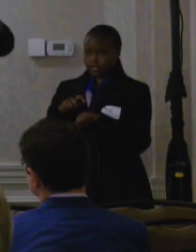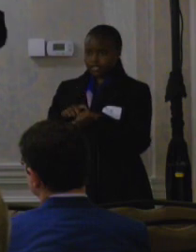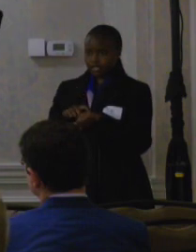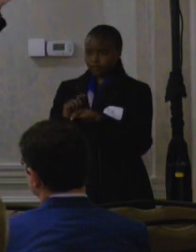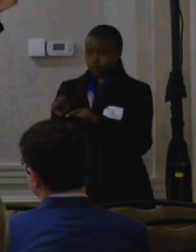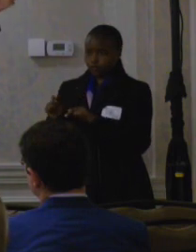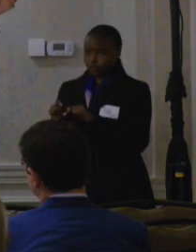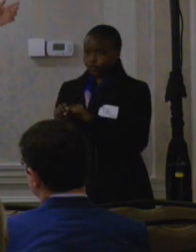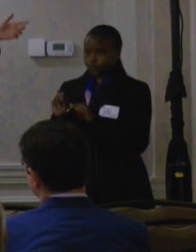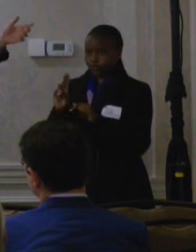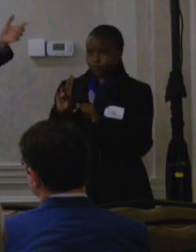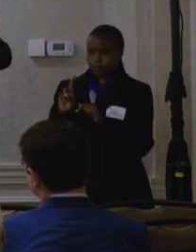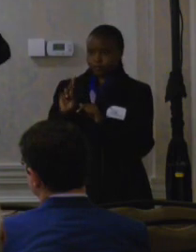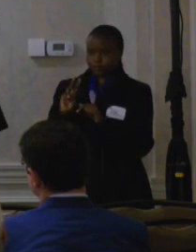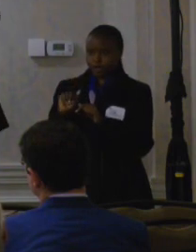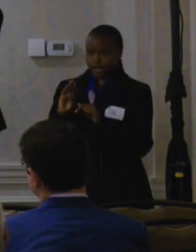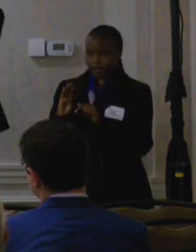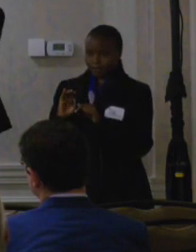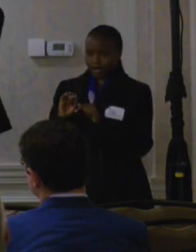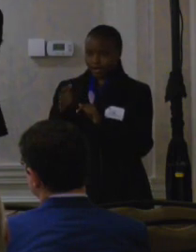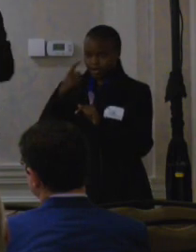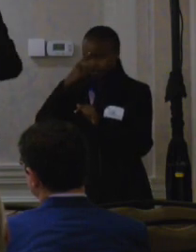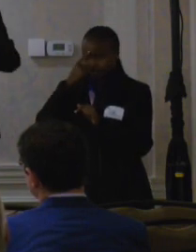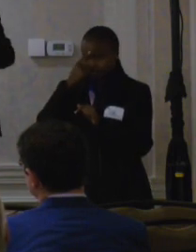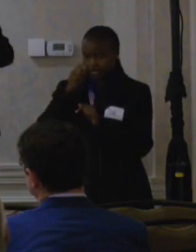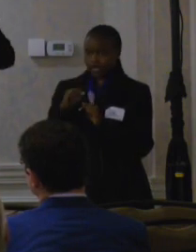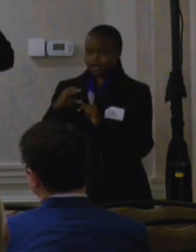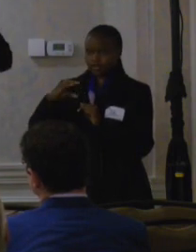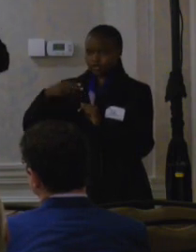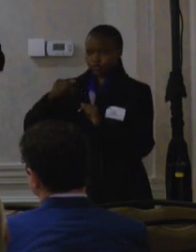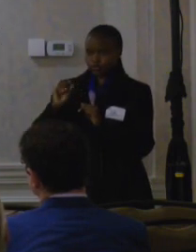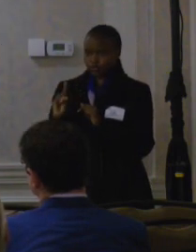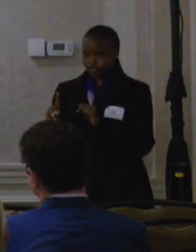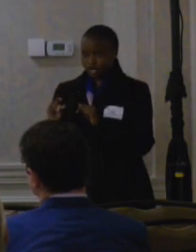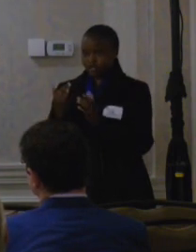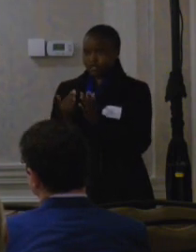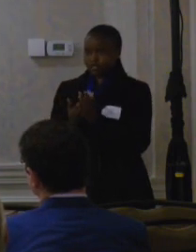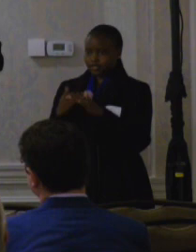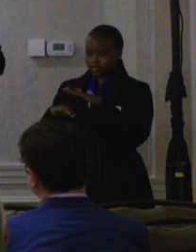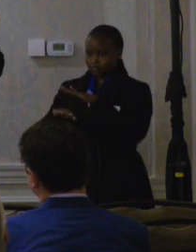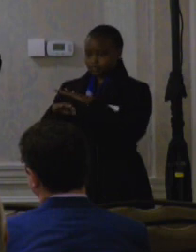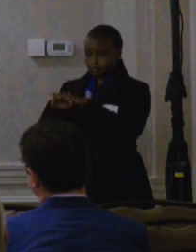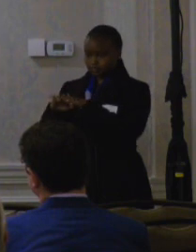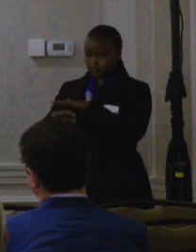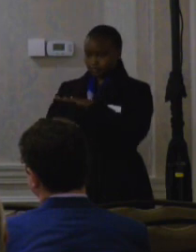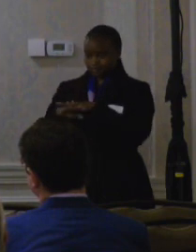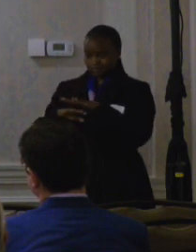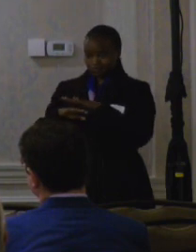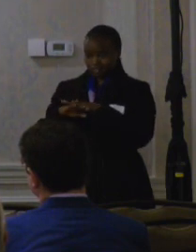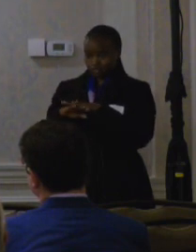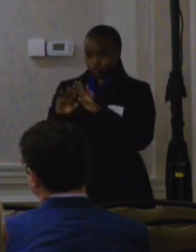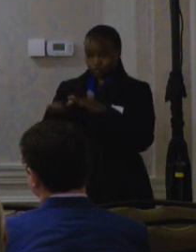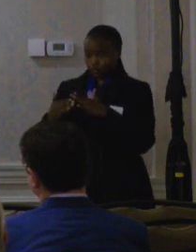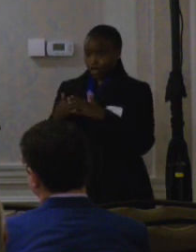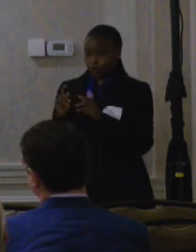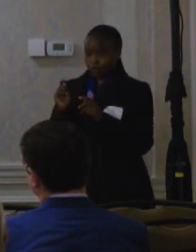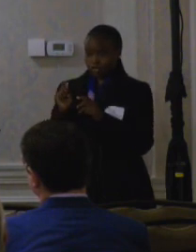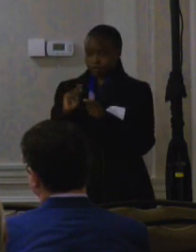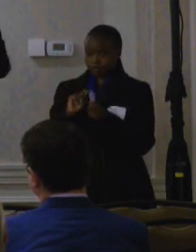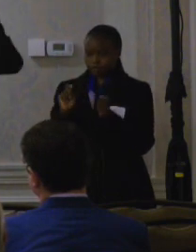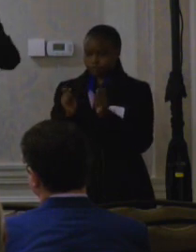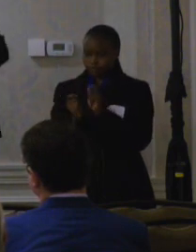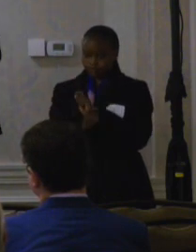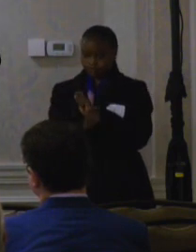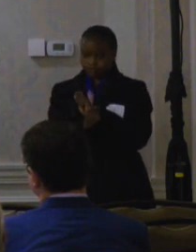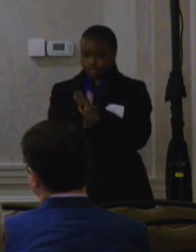going from urban India to rural Chad, there are some real limitations on how much we can sort of translate